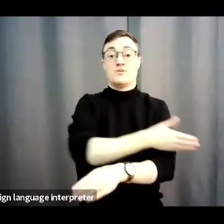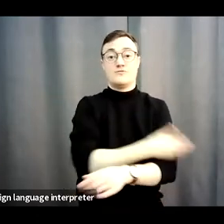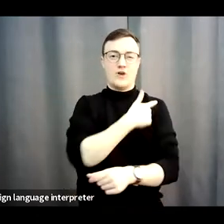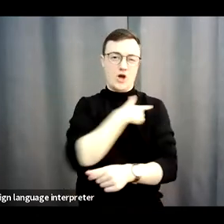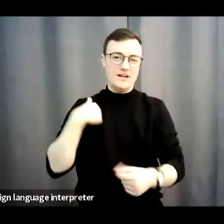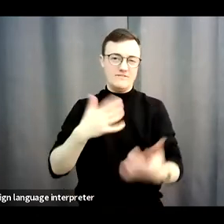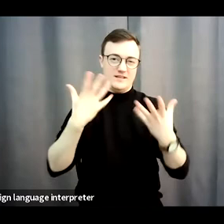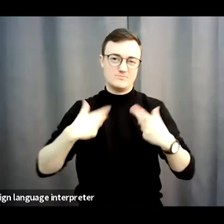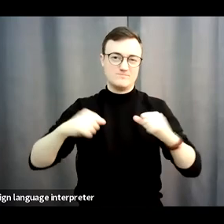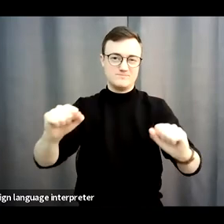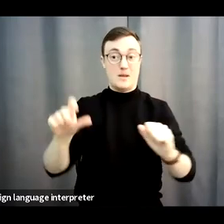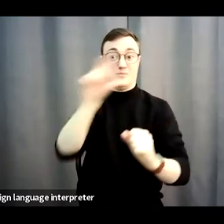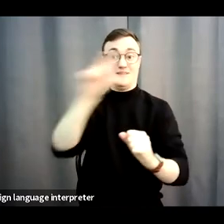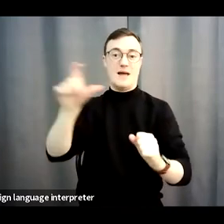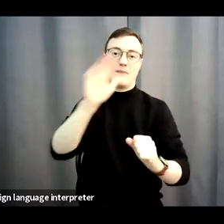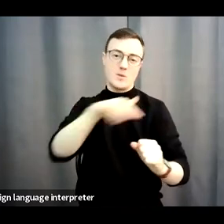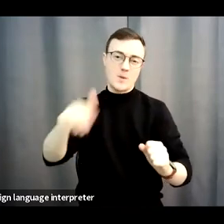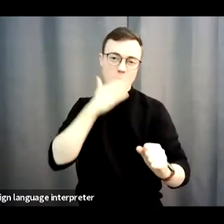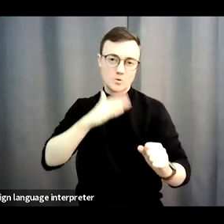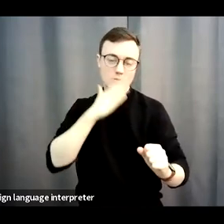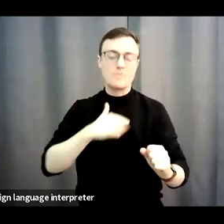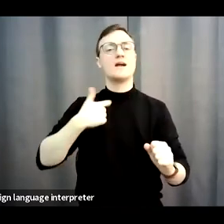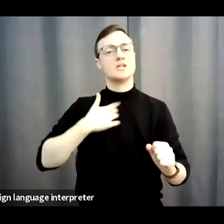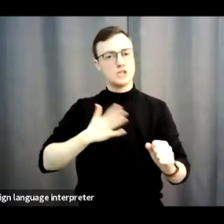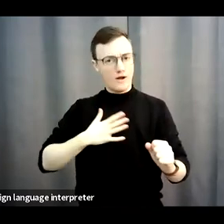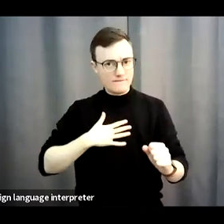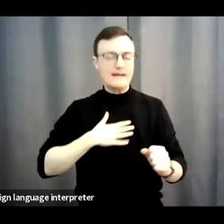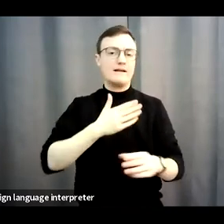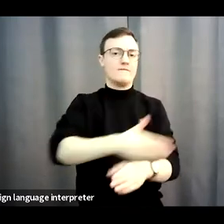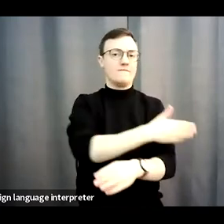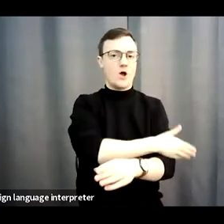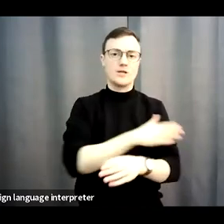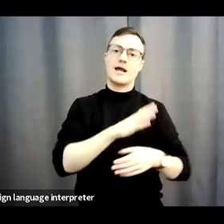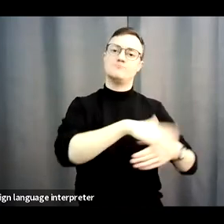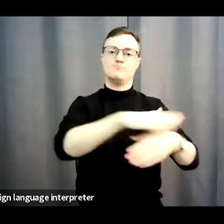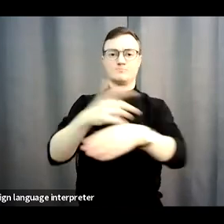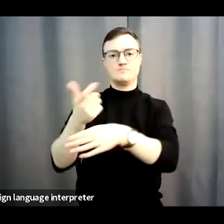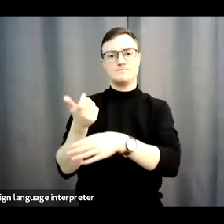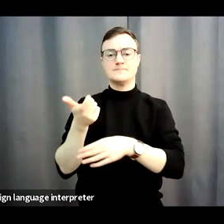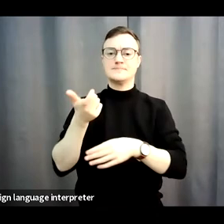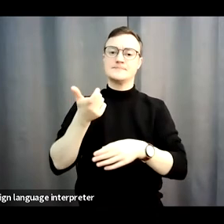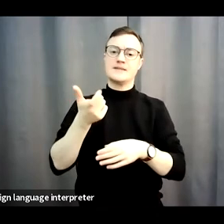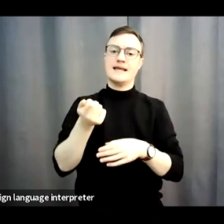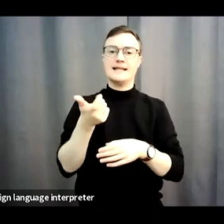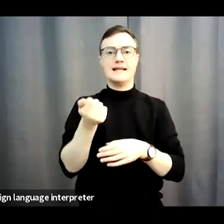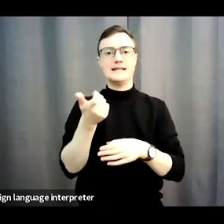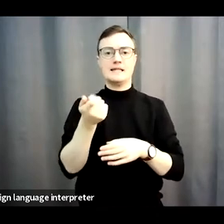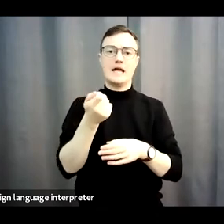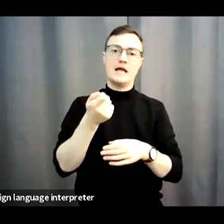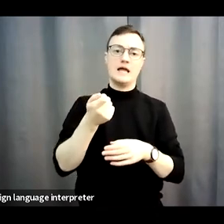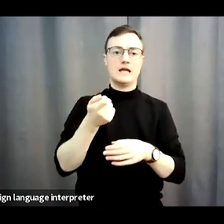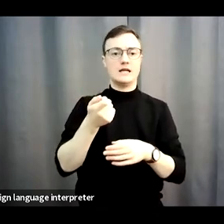of children and the youth, allow me to say a few general words about Nordic